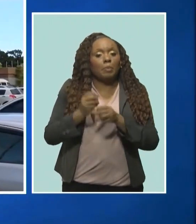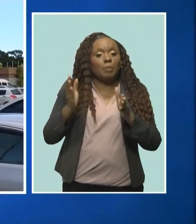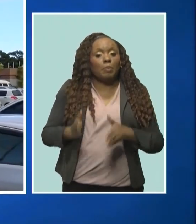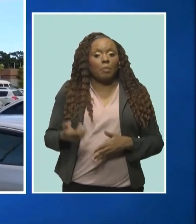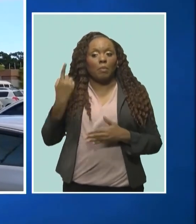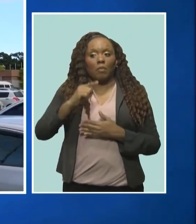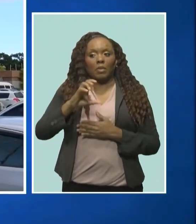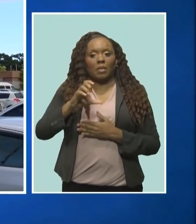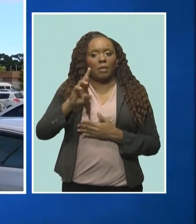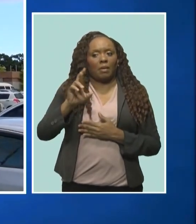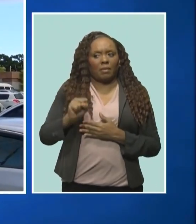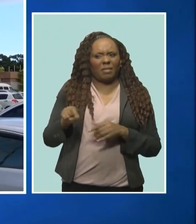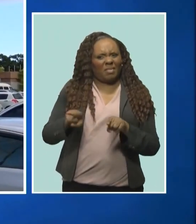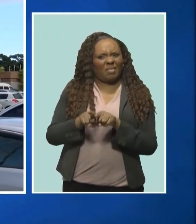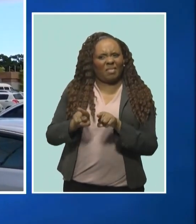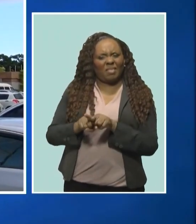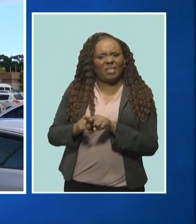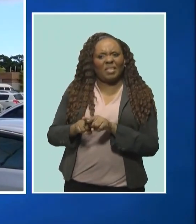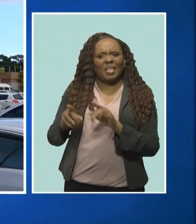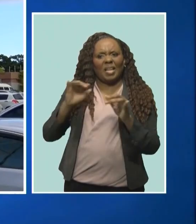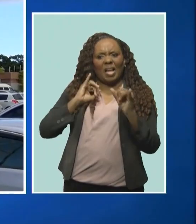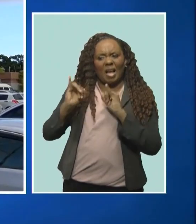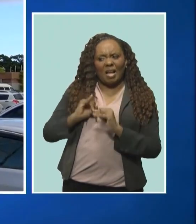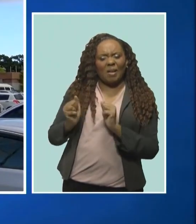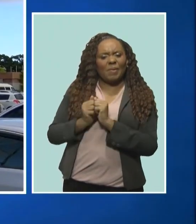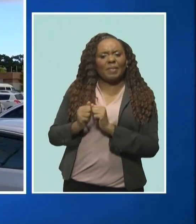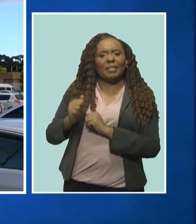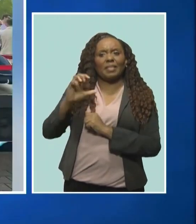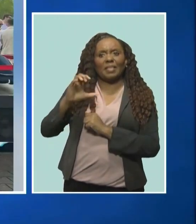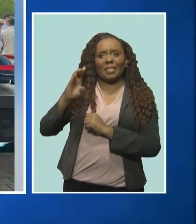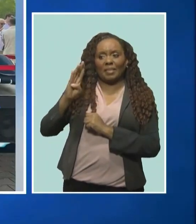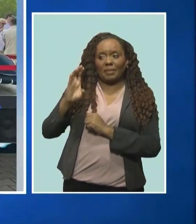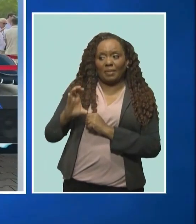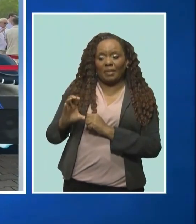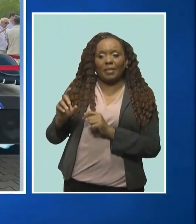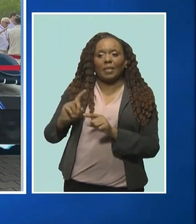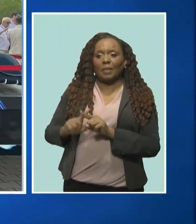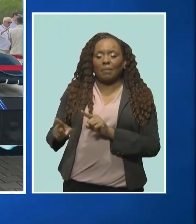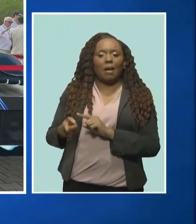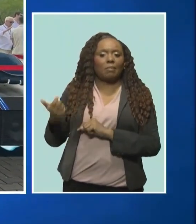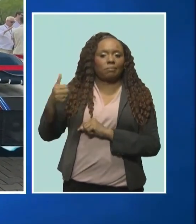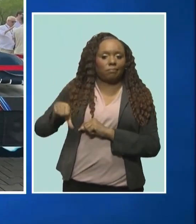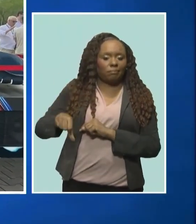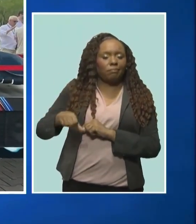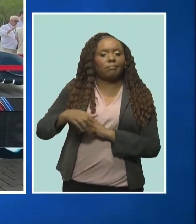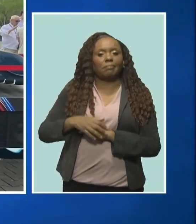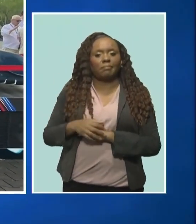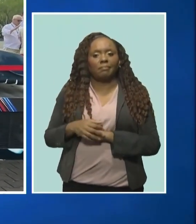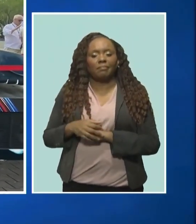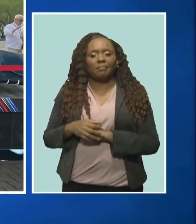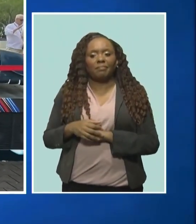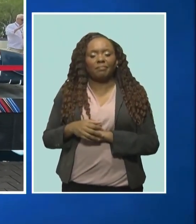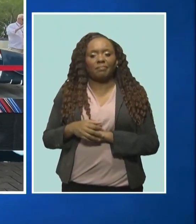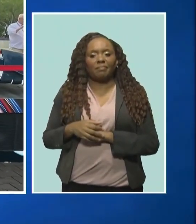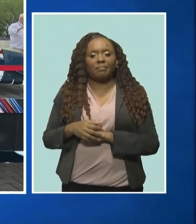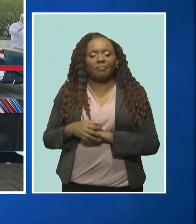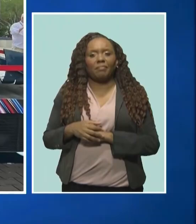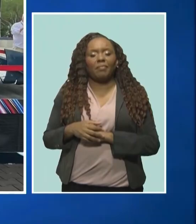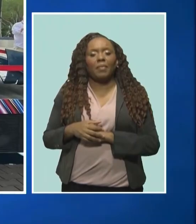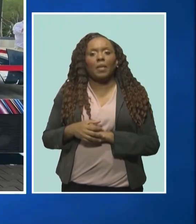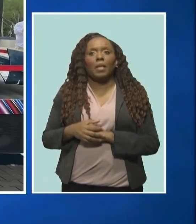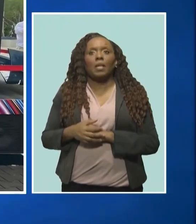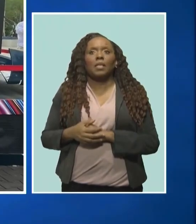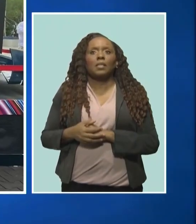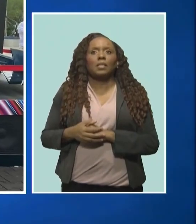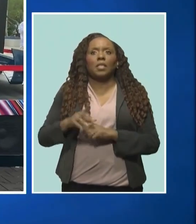tried interviewing at the Caribbean Broadcasting Corporation but was unsuccessful. Mr. Hall admits the dream